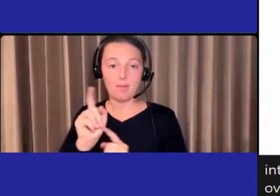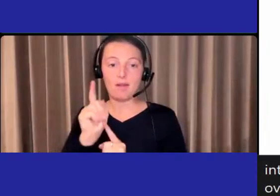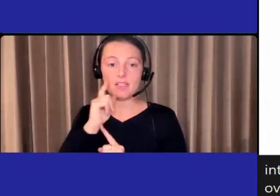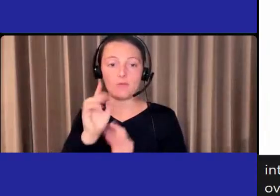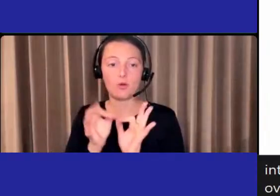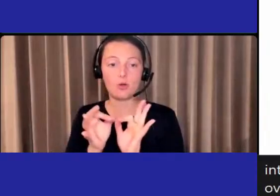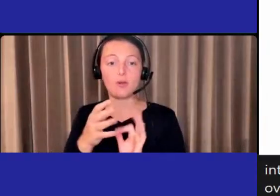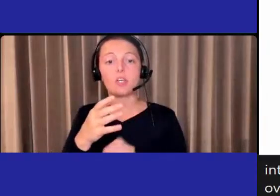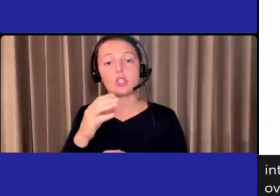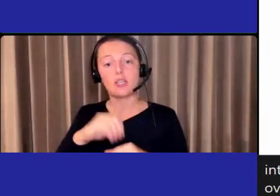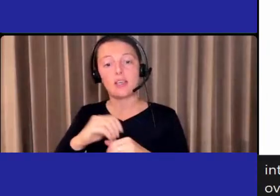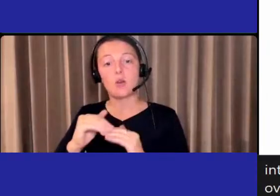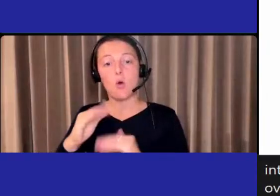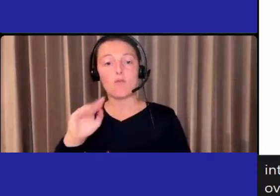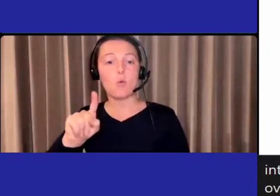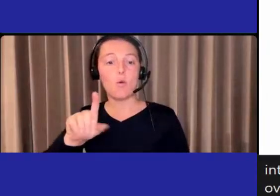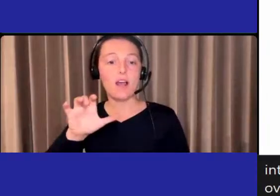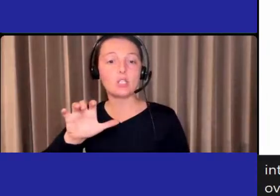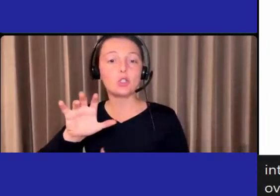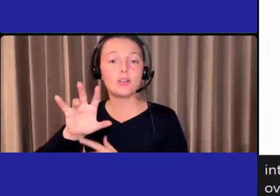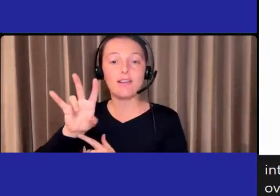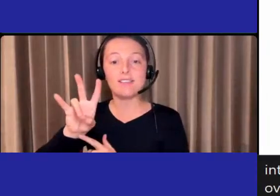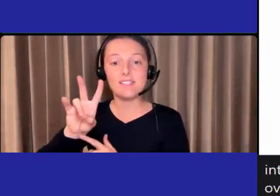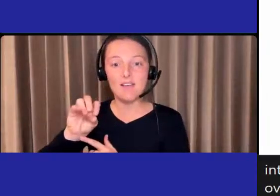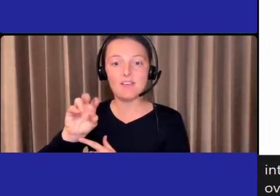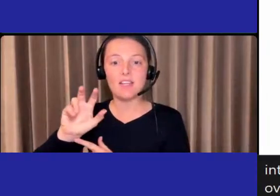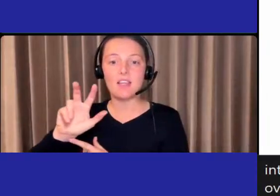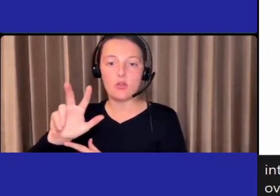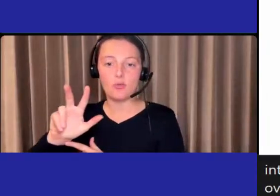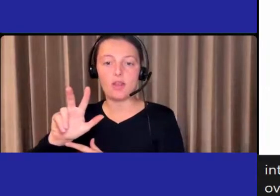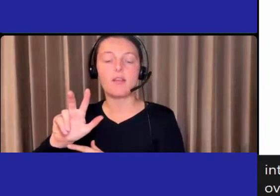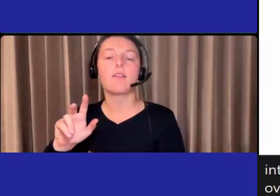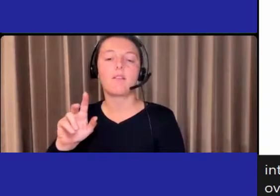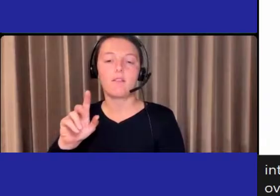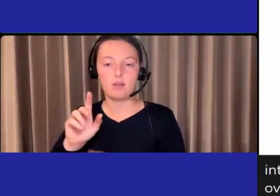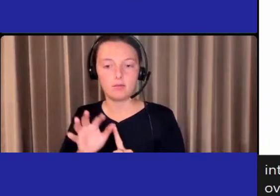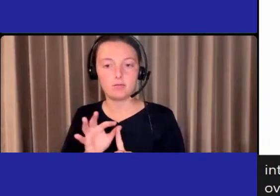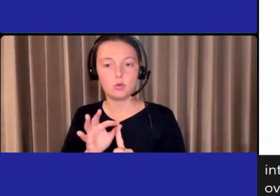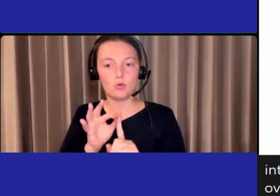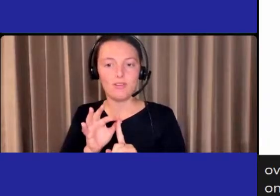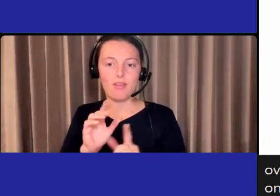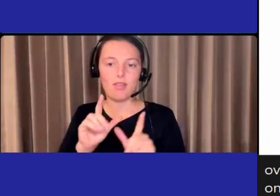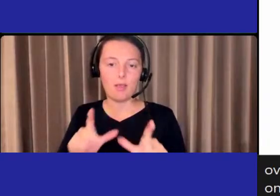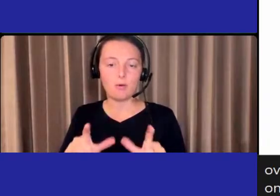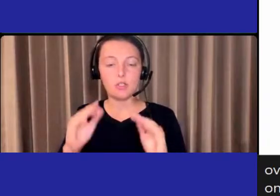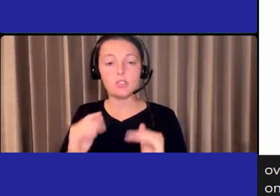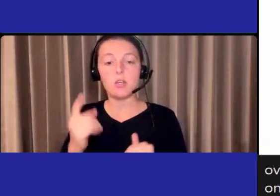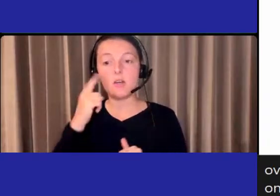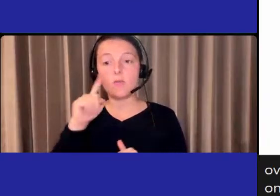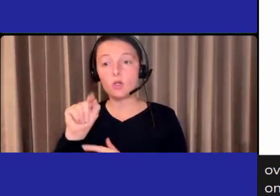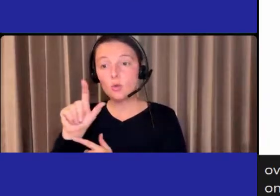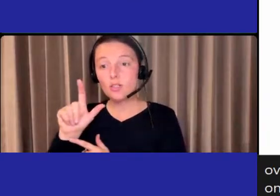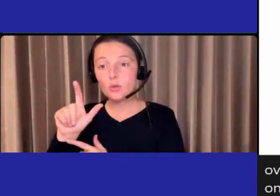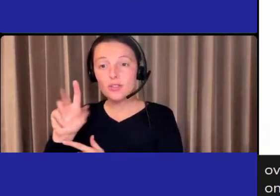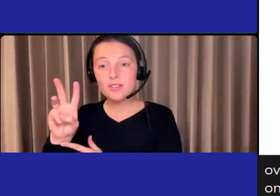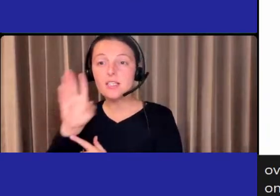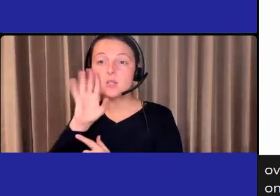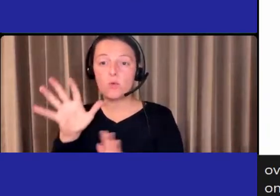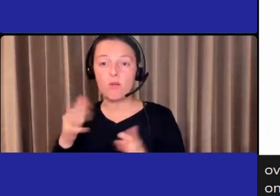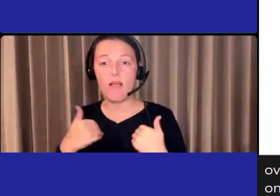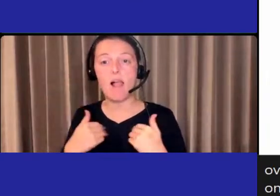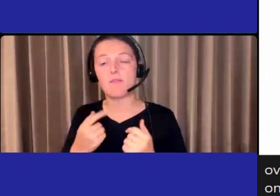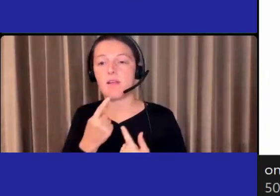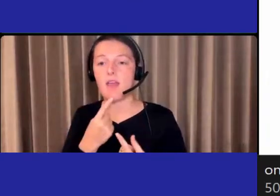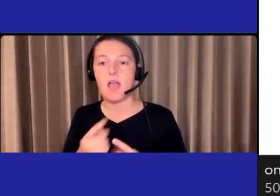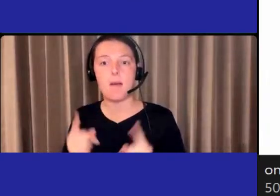languages. In 2026, as part of our continued focus on language access, we will have the EPIC integration launch, and